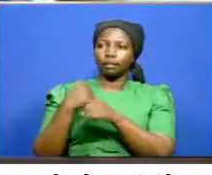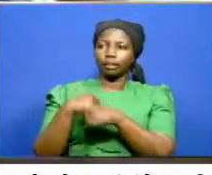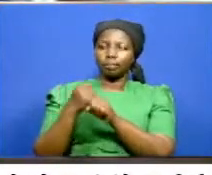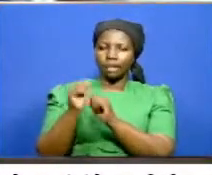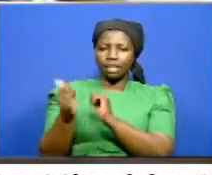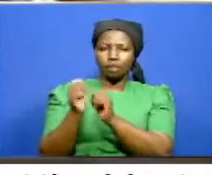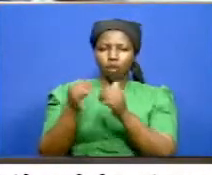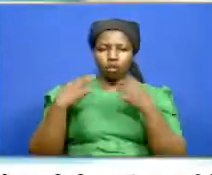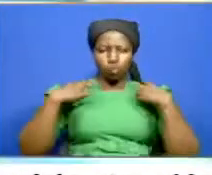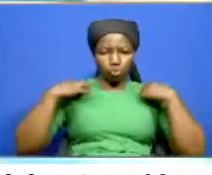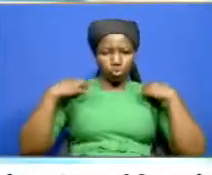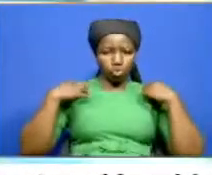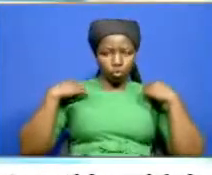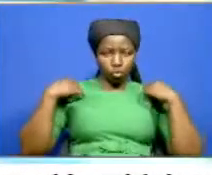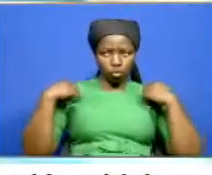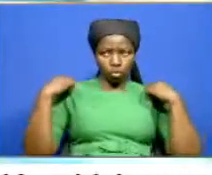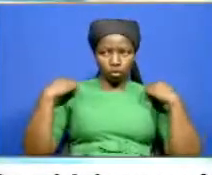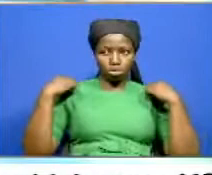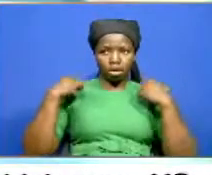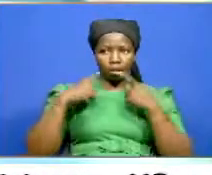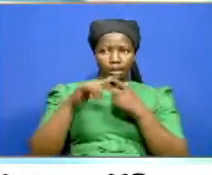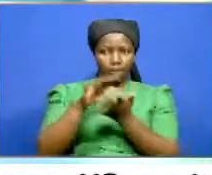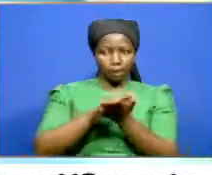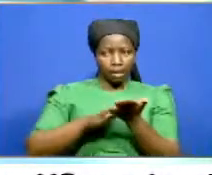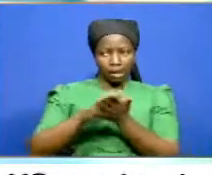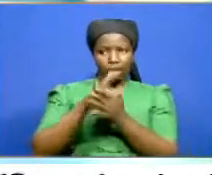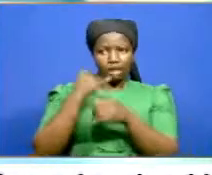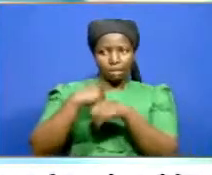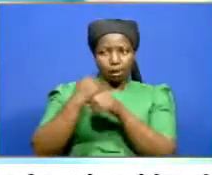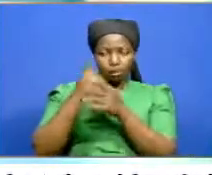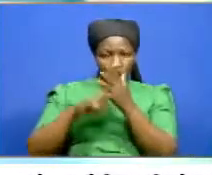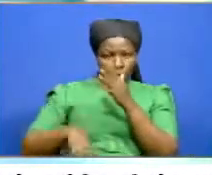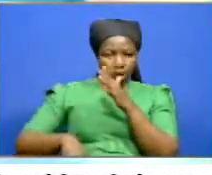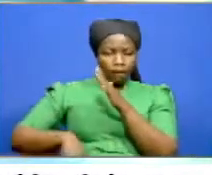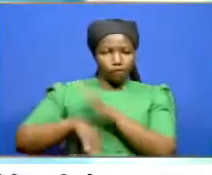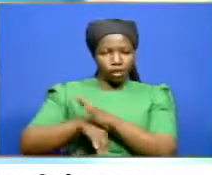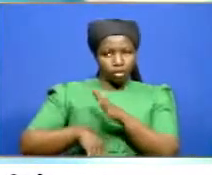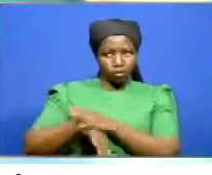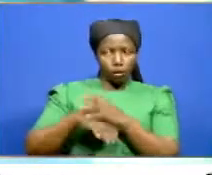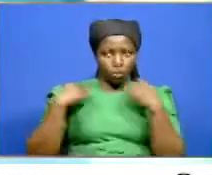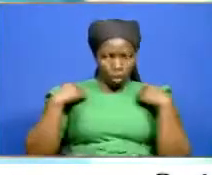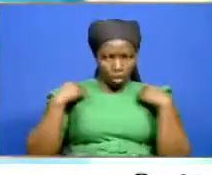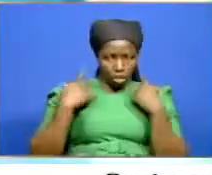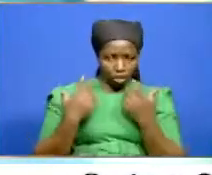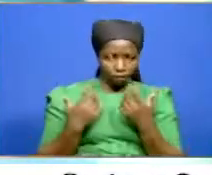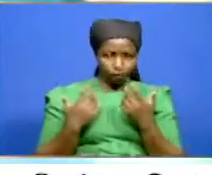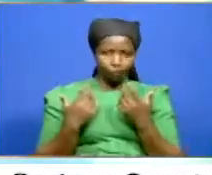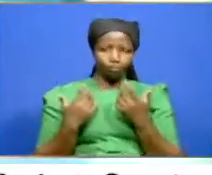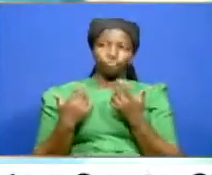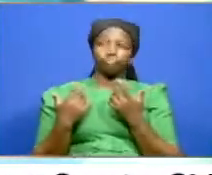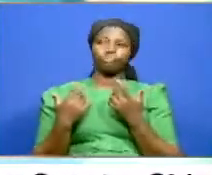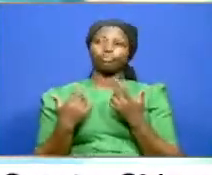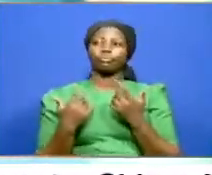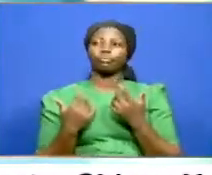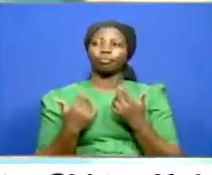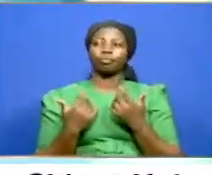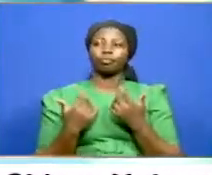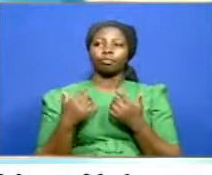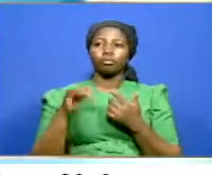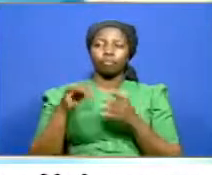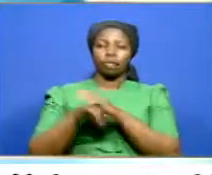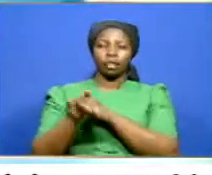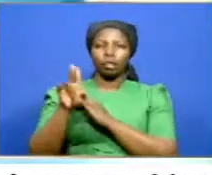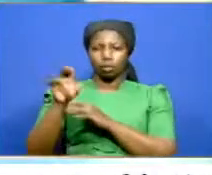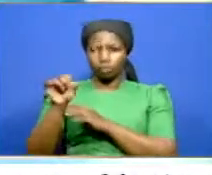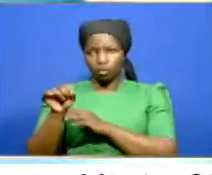they make footballs. It's a US-based company owned by one of our former legends, John Baresi. Mm-hmm. We call him